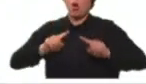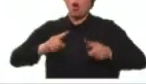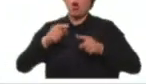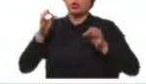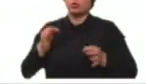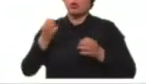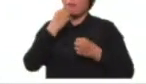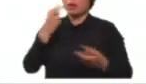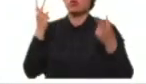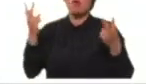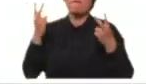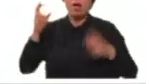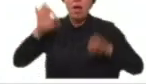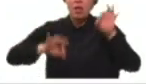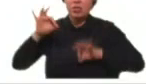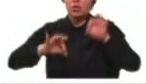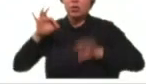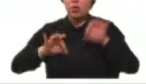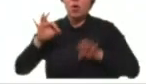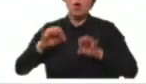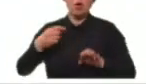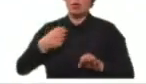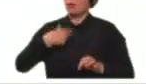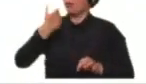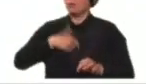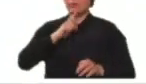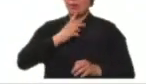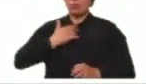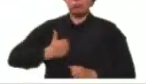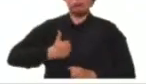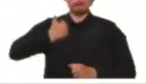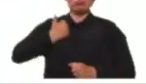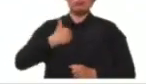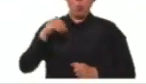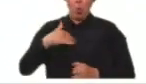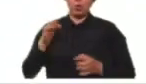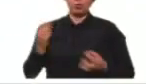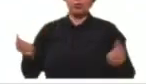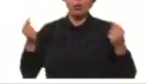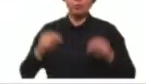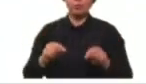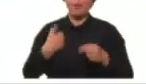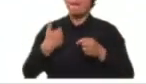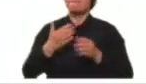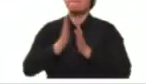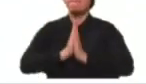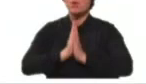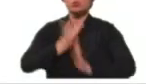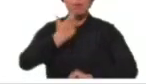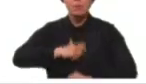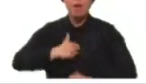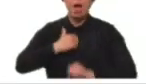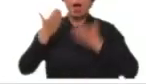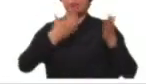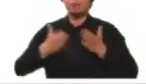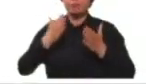very honored to be here. I was asked to deliver a power speech, which I admit was a bit intimidating. But